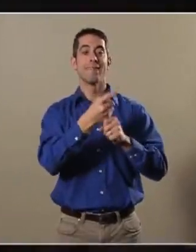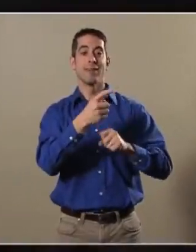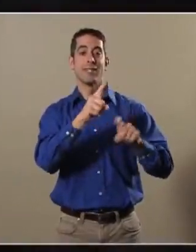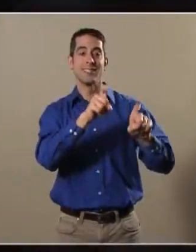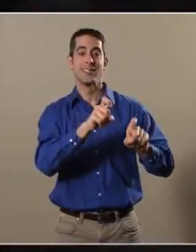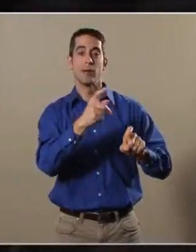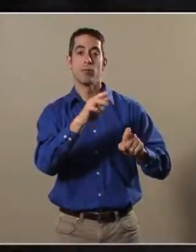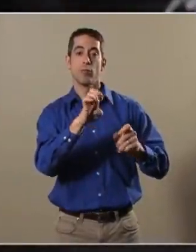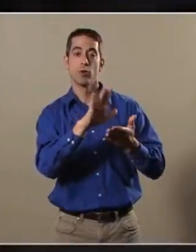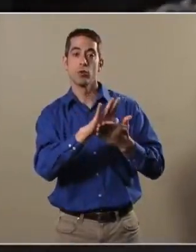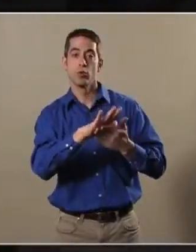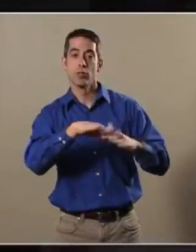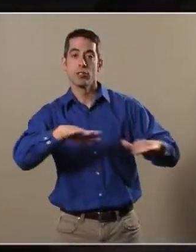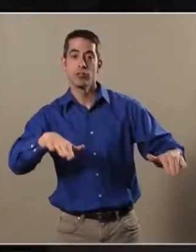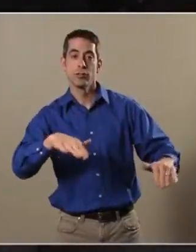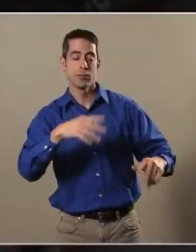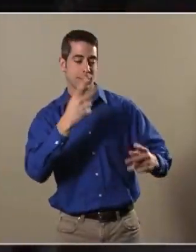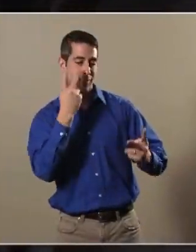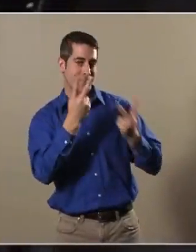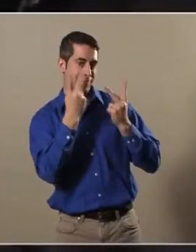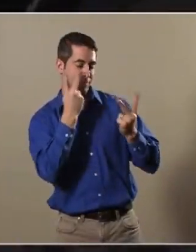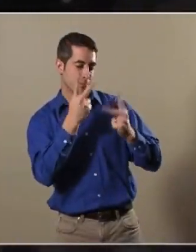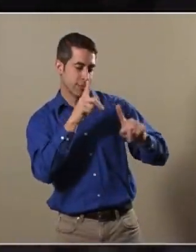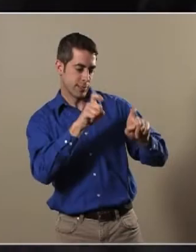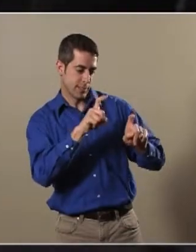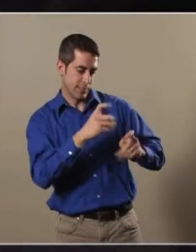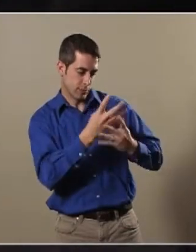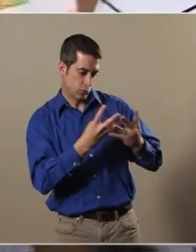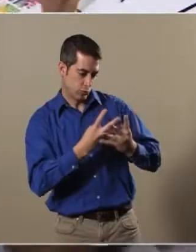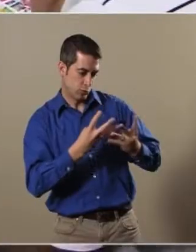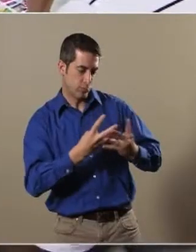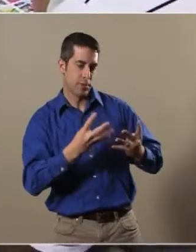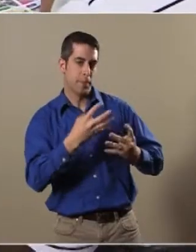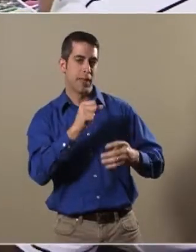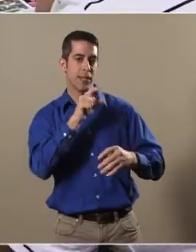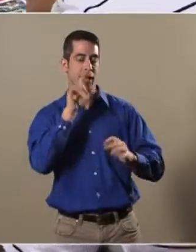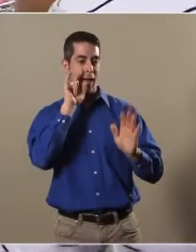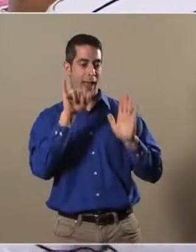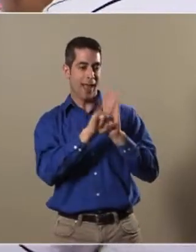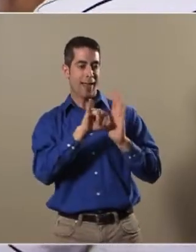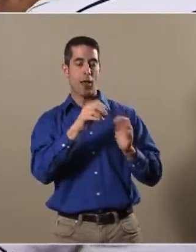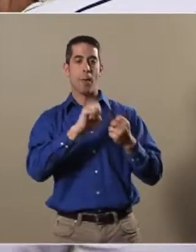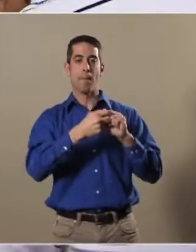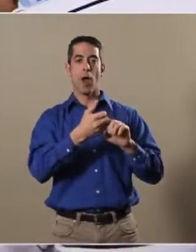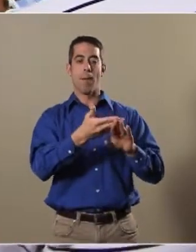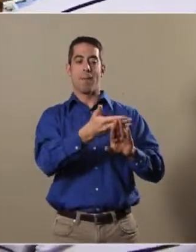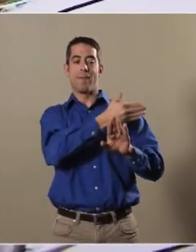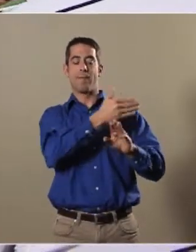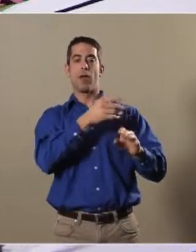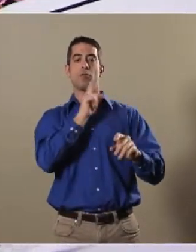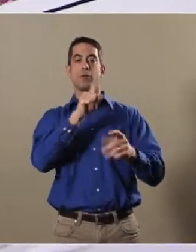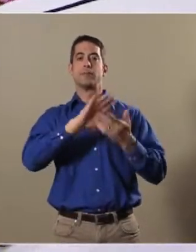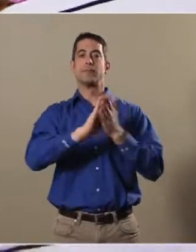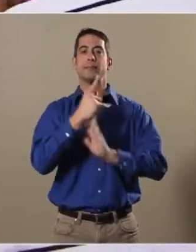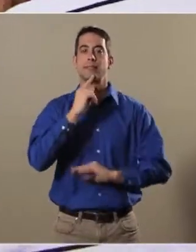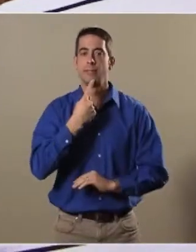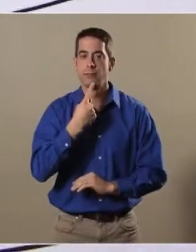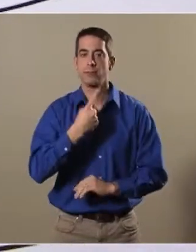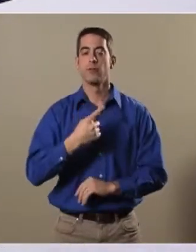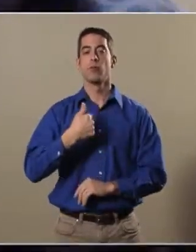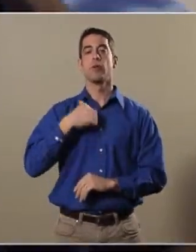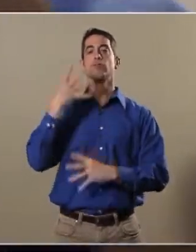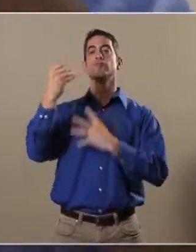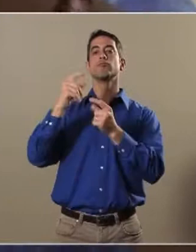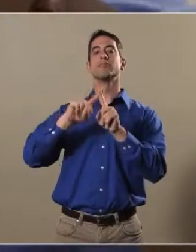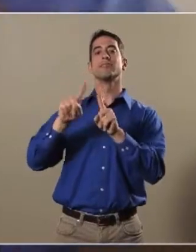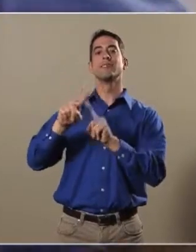early on. And we take part in health, information, and educational fairs throughout the region. All this is possible thanks to a